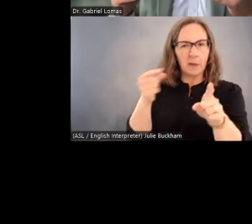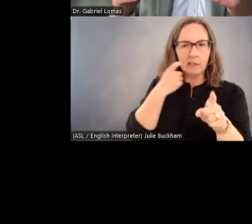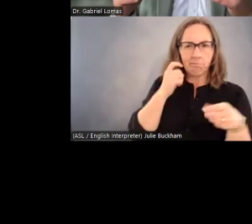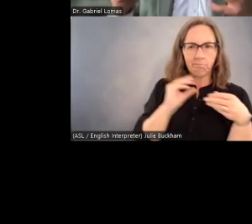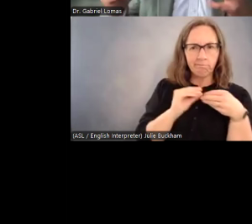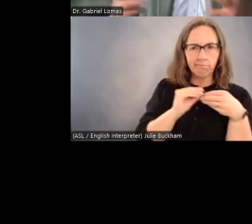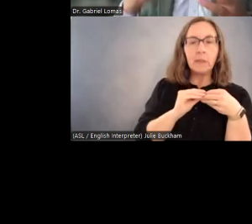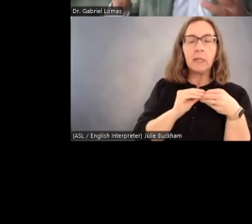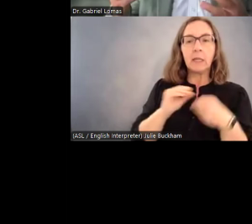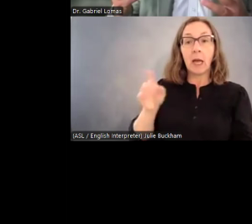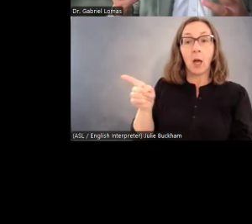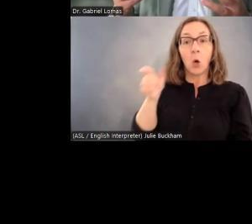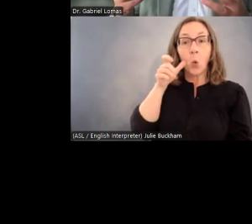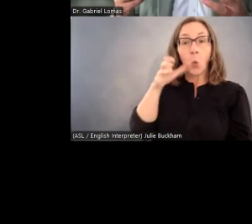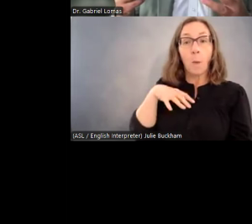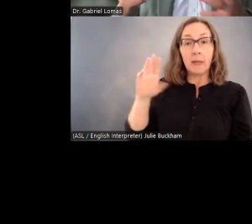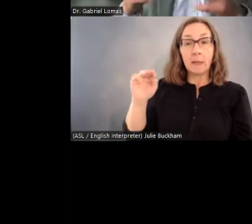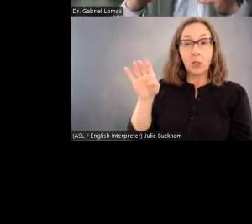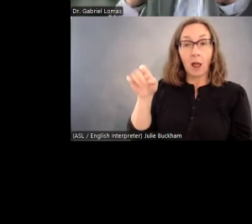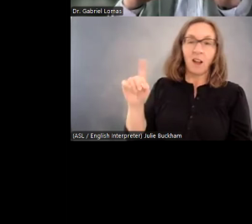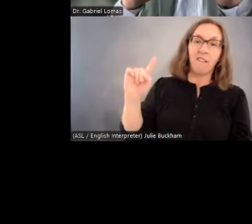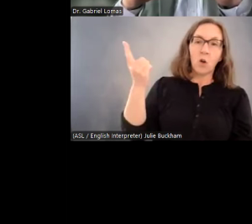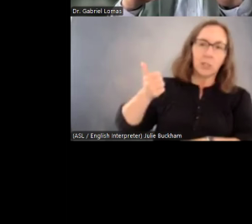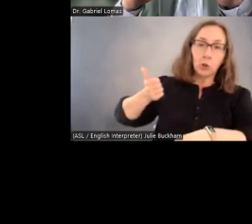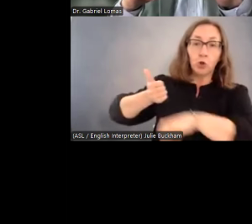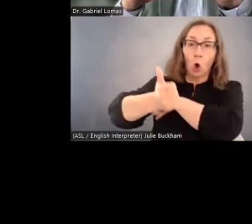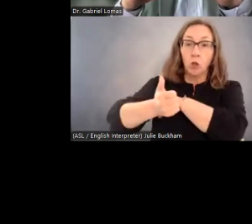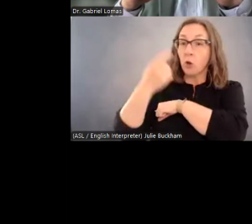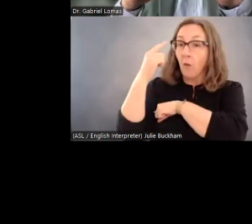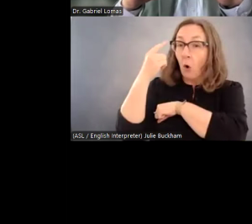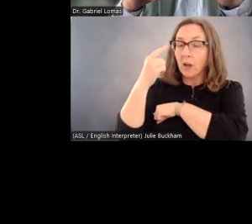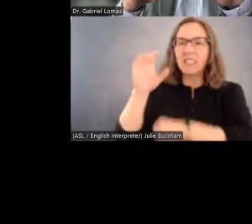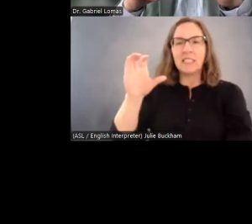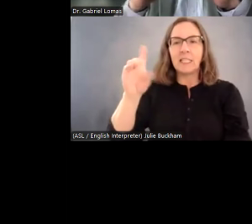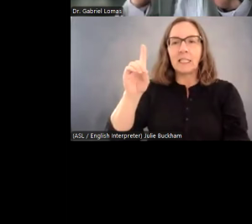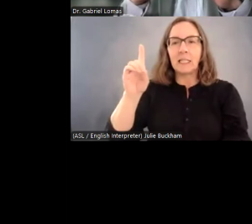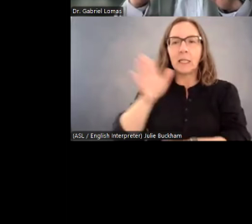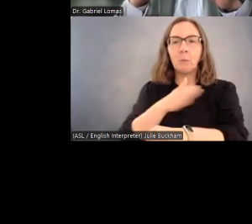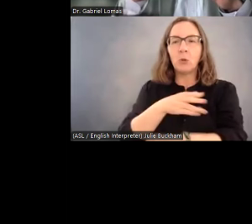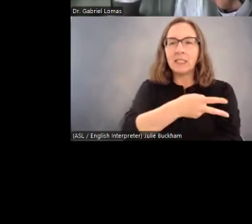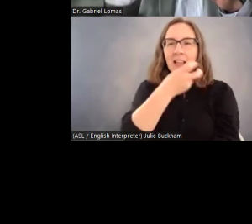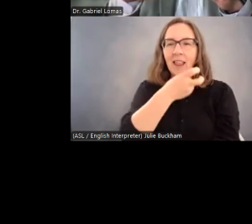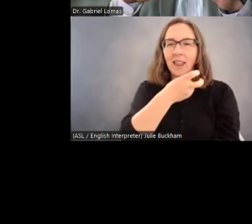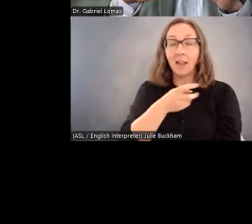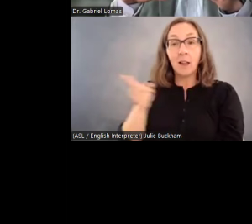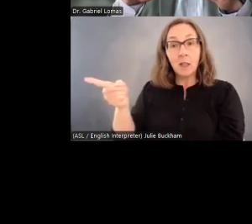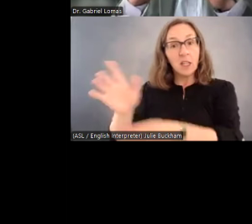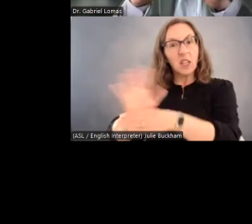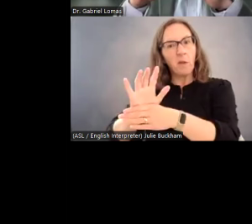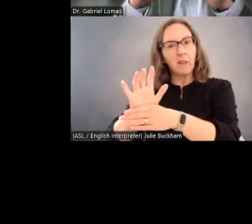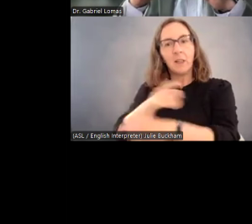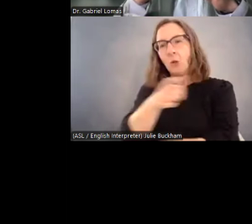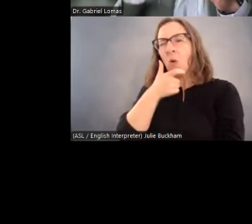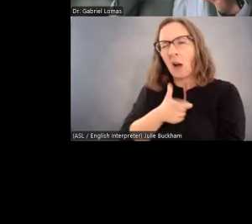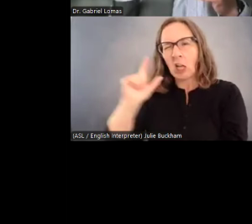Michelle, her first charge was for stealing a CD, music, right? She'll tell you in the film later when you see the